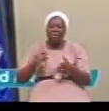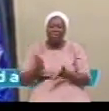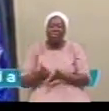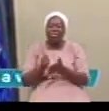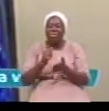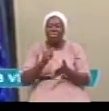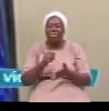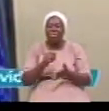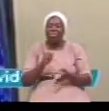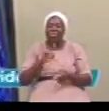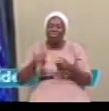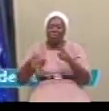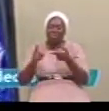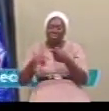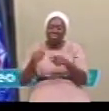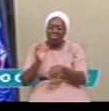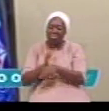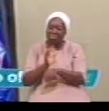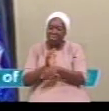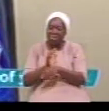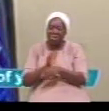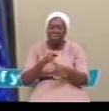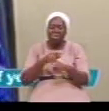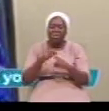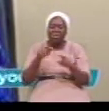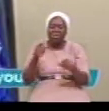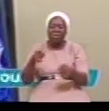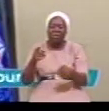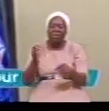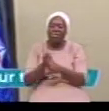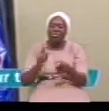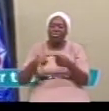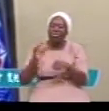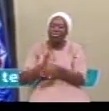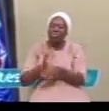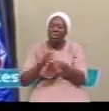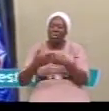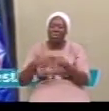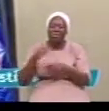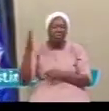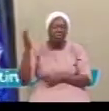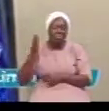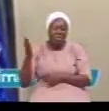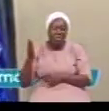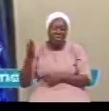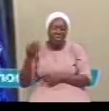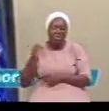the church. So as I go to the church, after the ministration of our pastor,